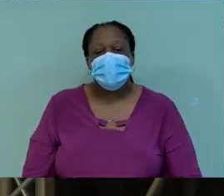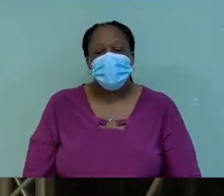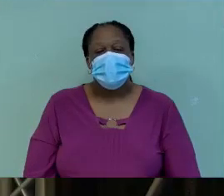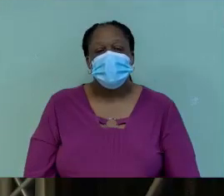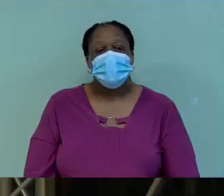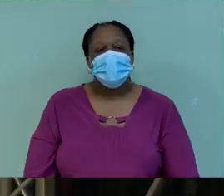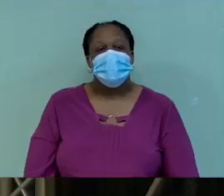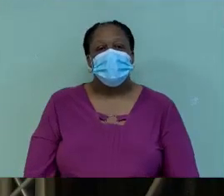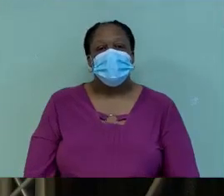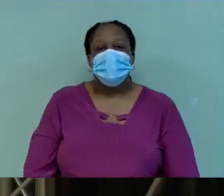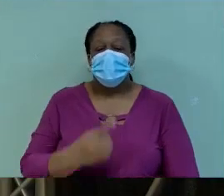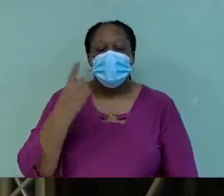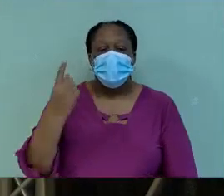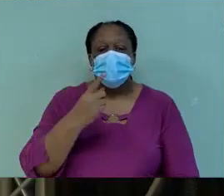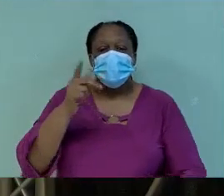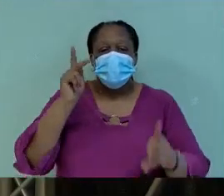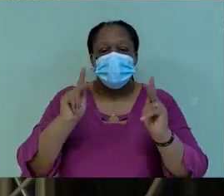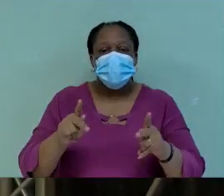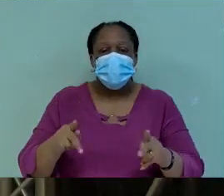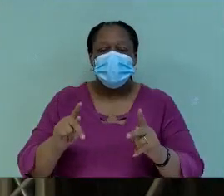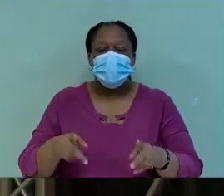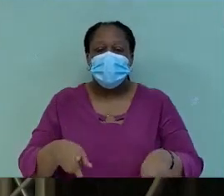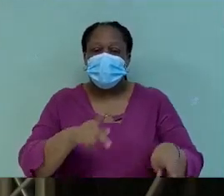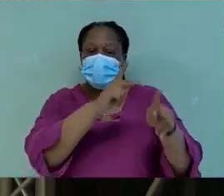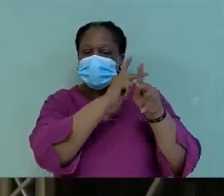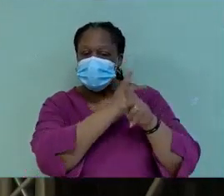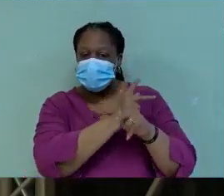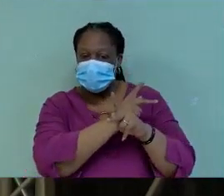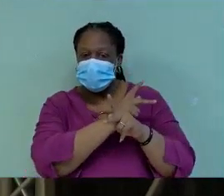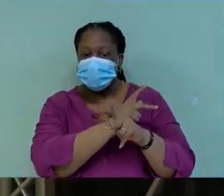provide security services